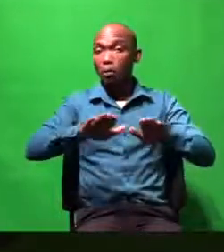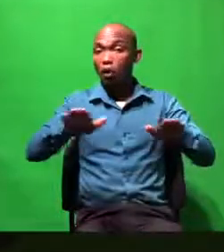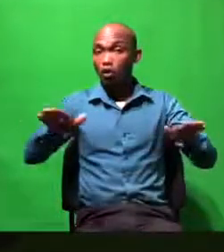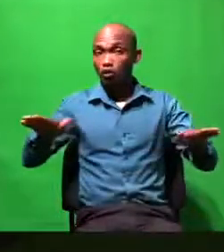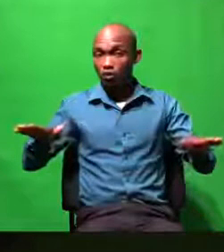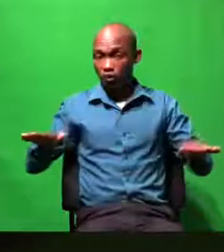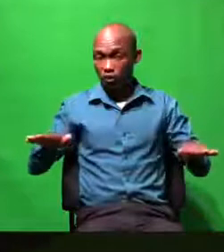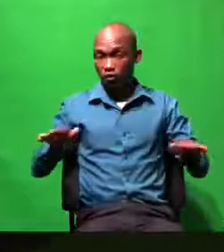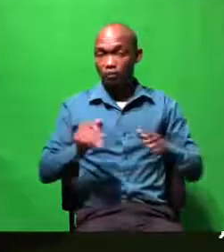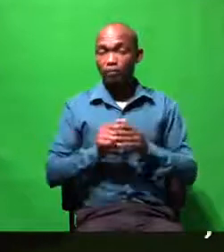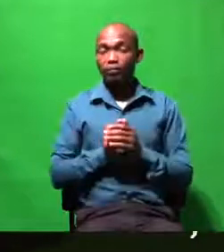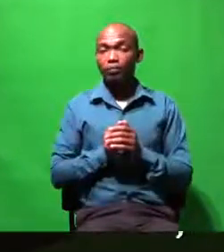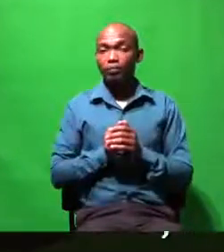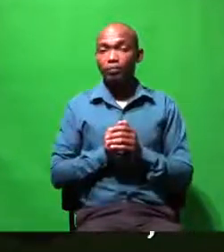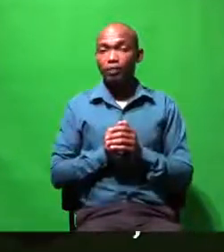and canals.